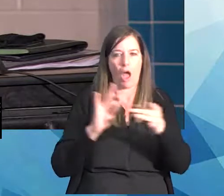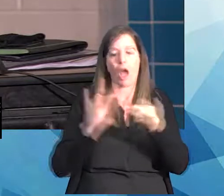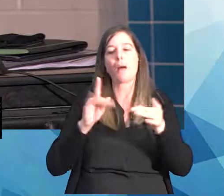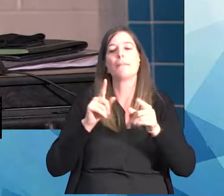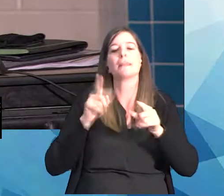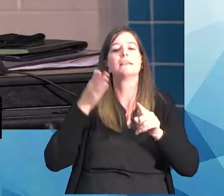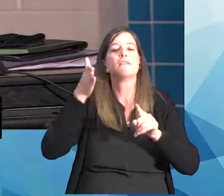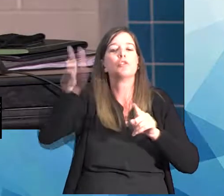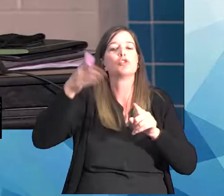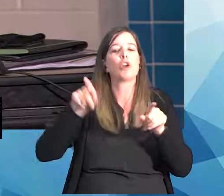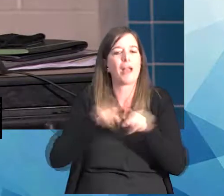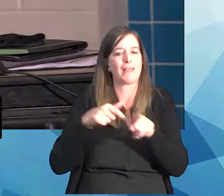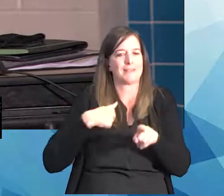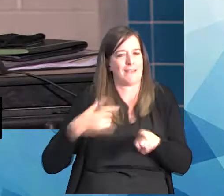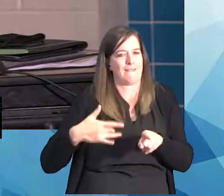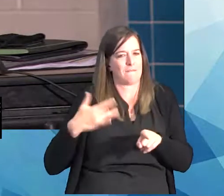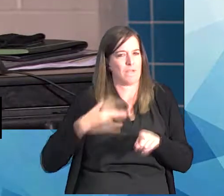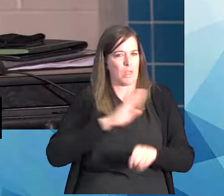Thank you, Suki.